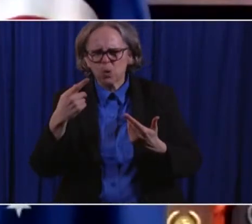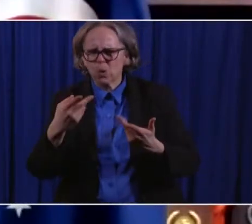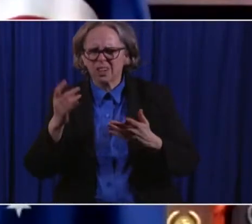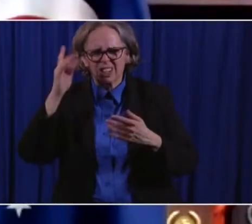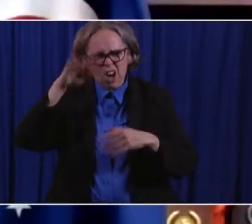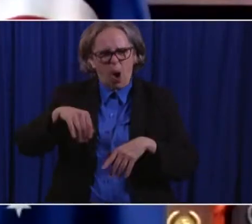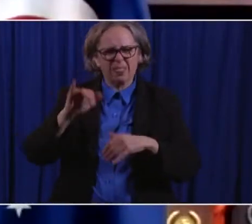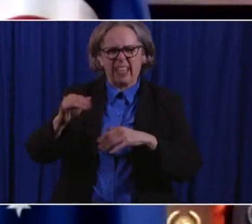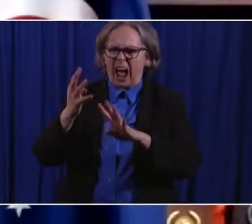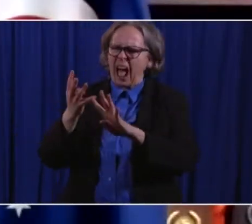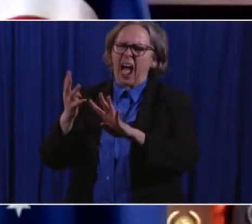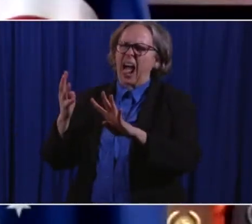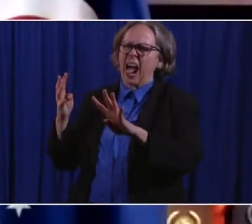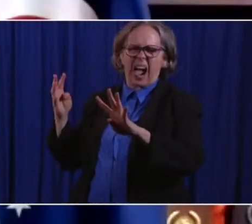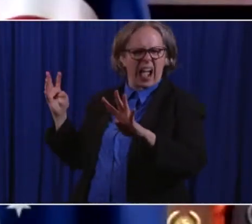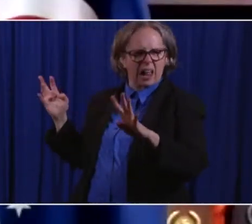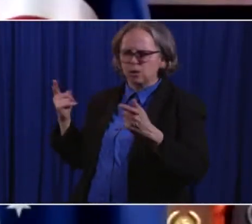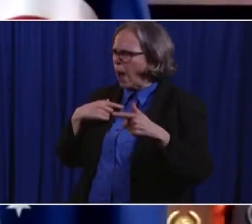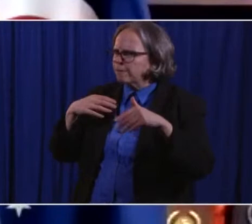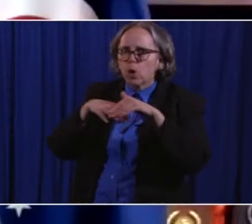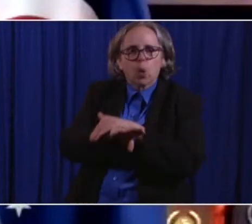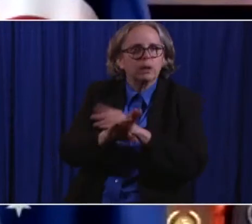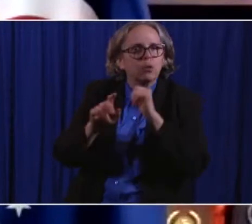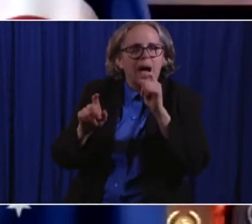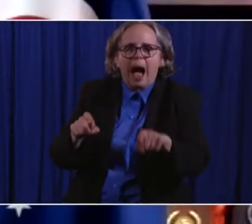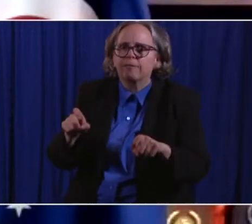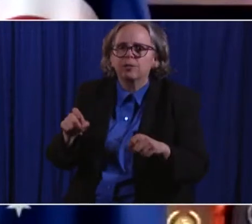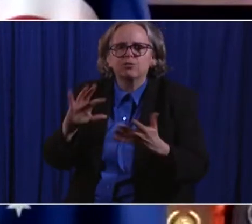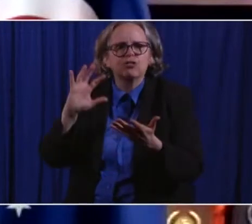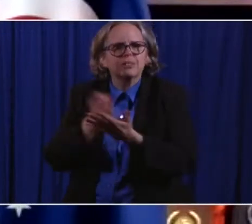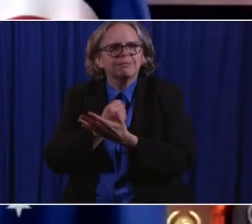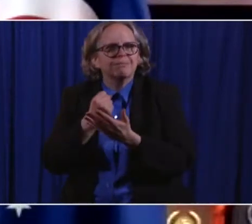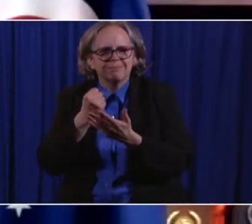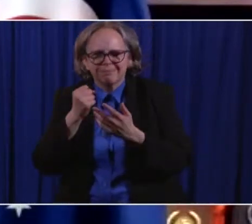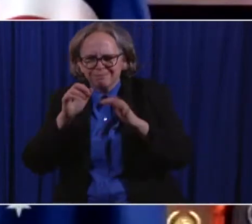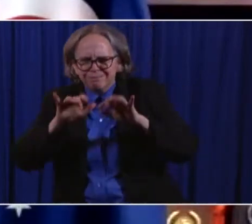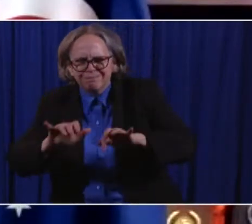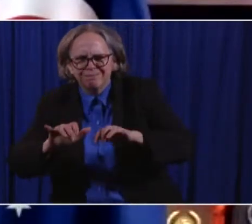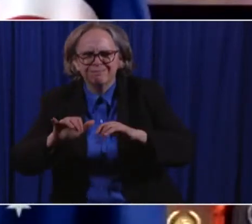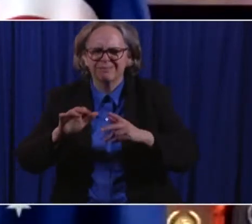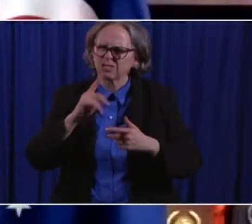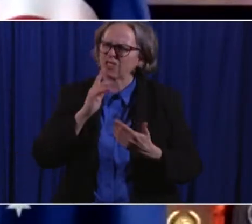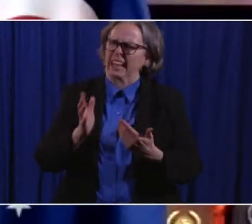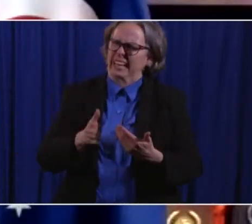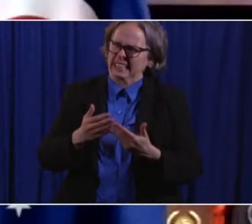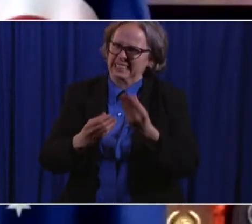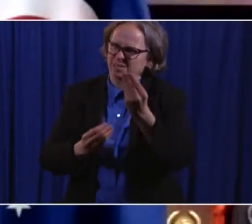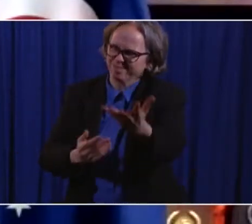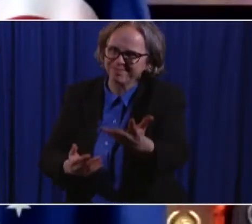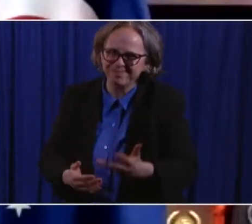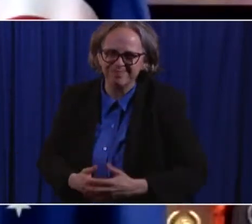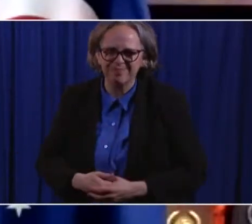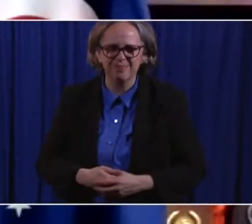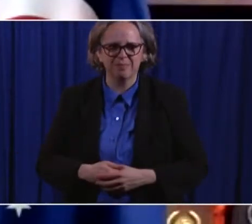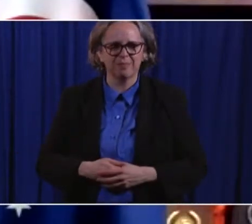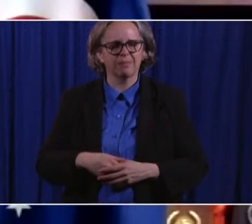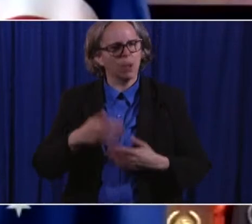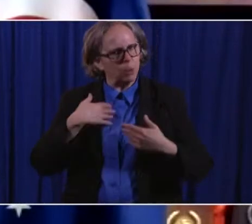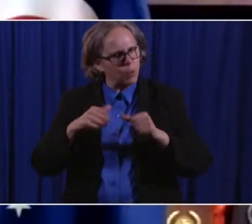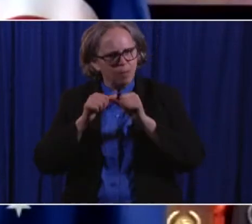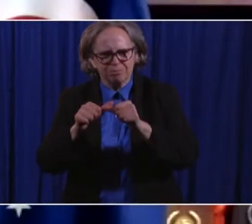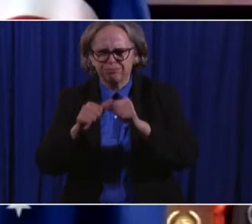with everybody else. And we're making it a lot easier. So continuing to focus